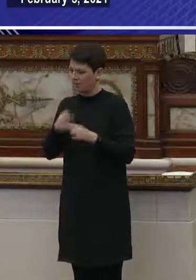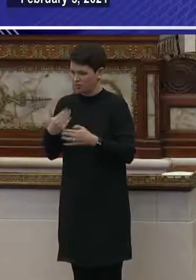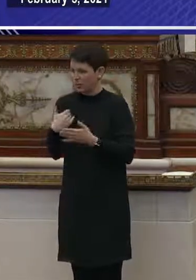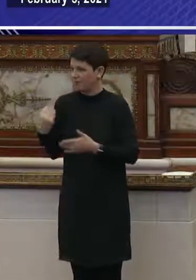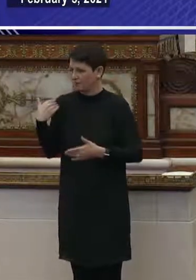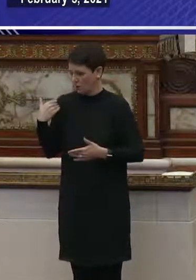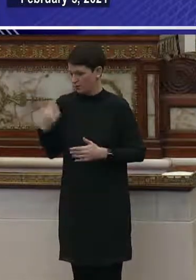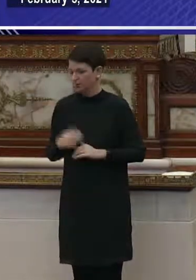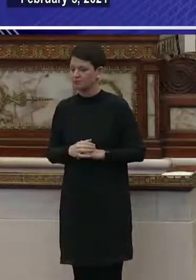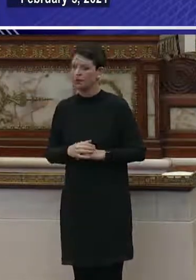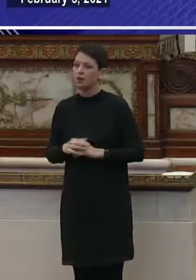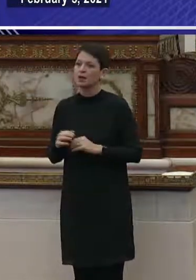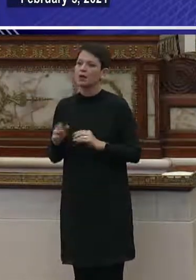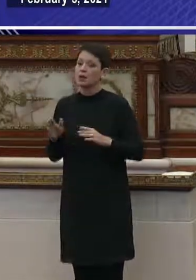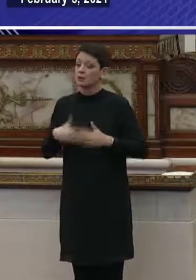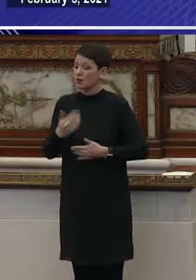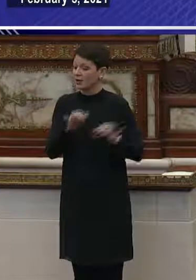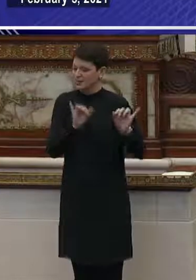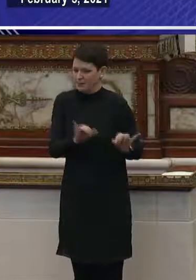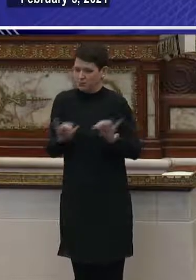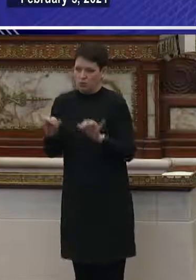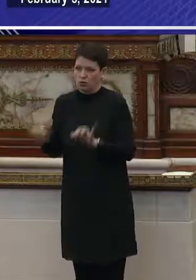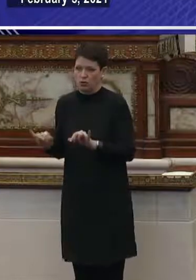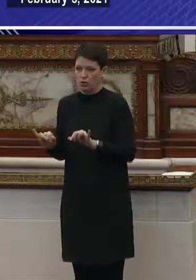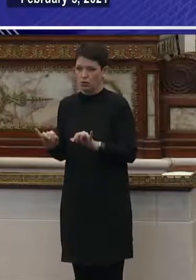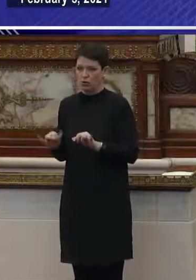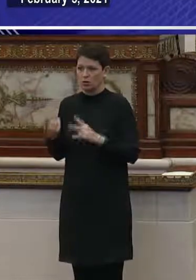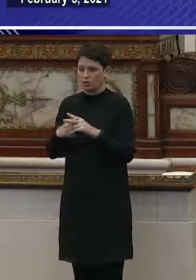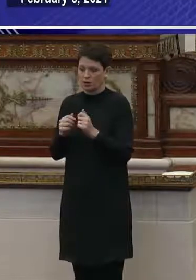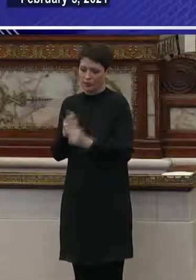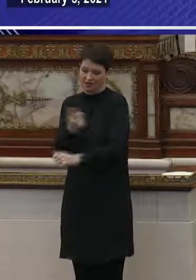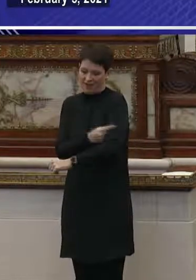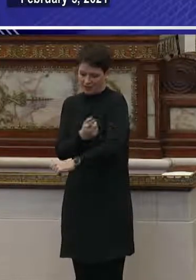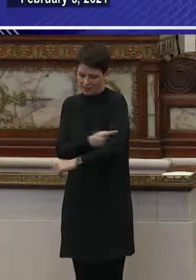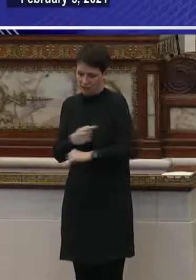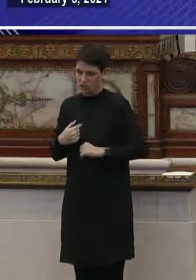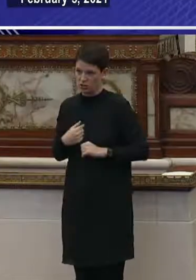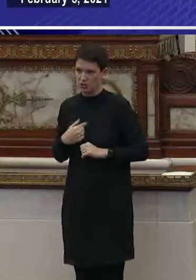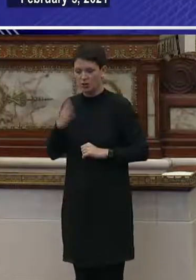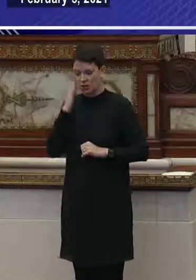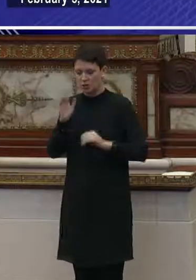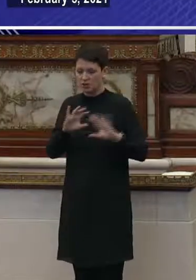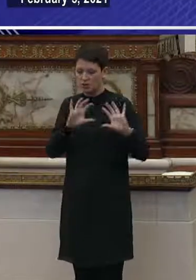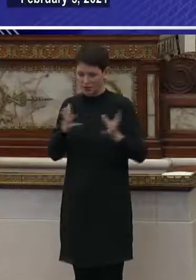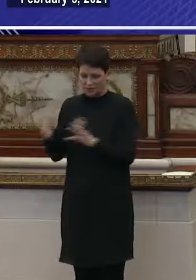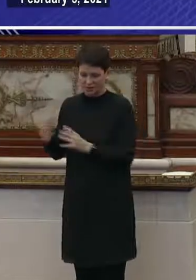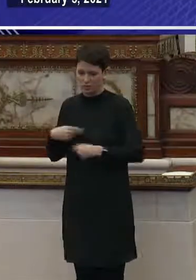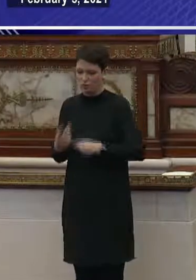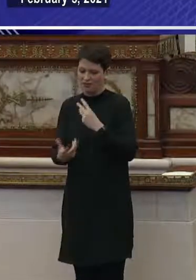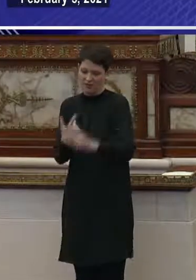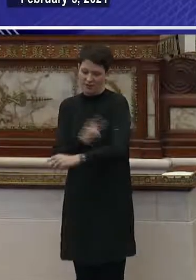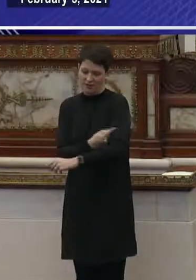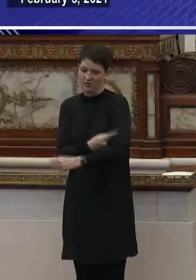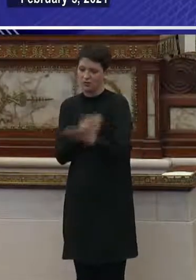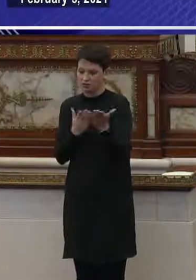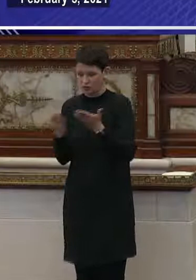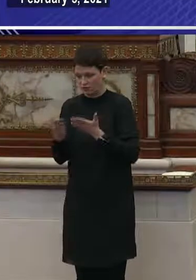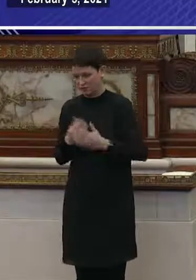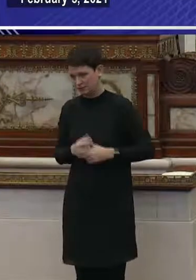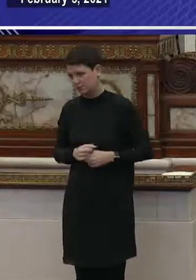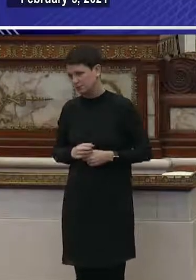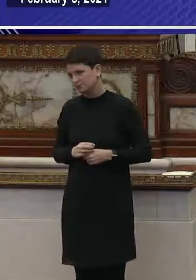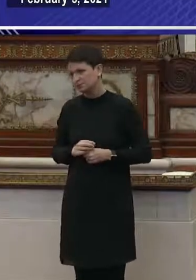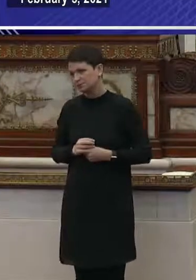A similar process was initiated for vaccination. We knew we were going to need organizations to provide vaccination services. And